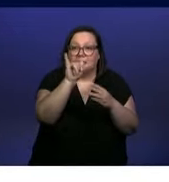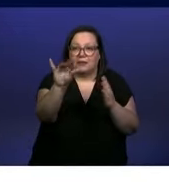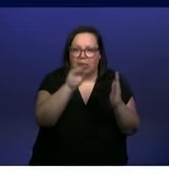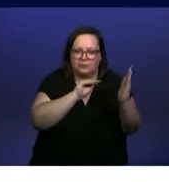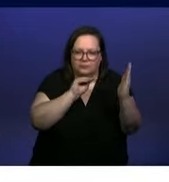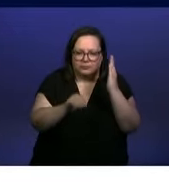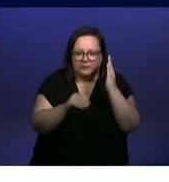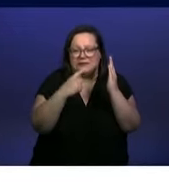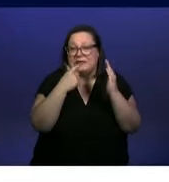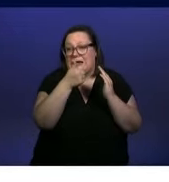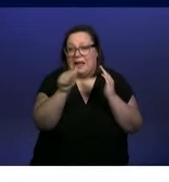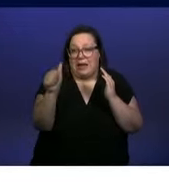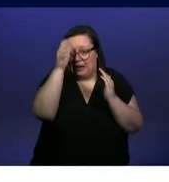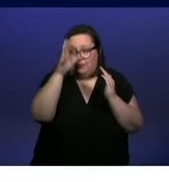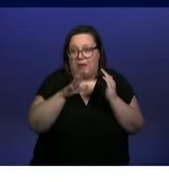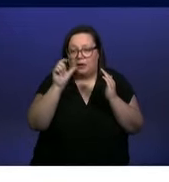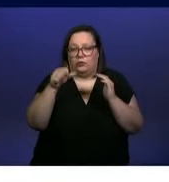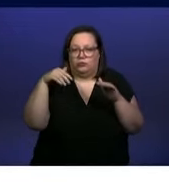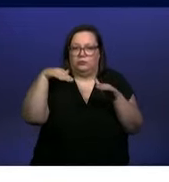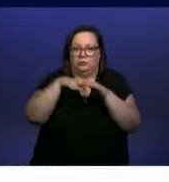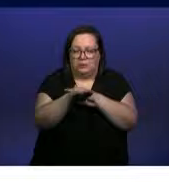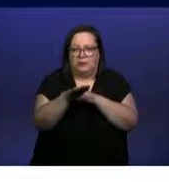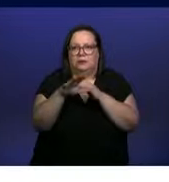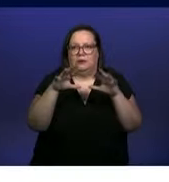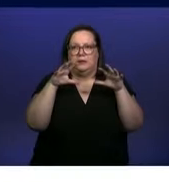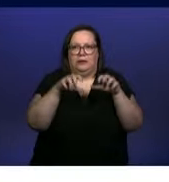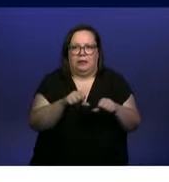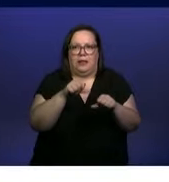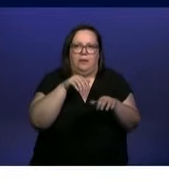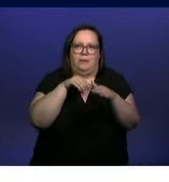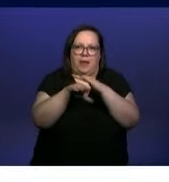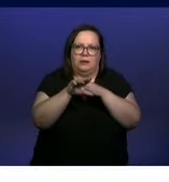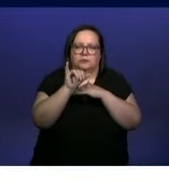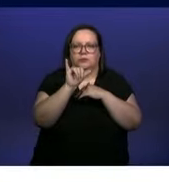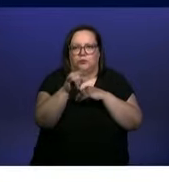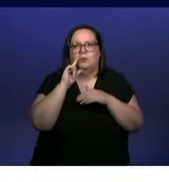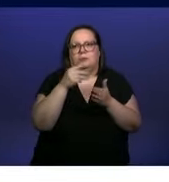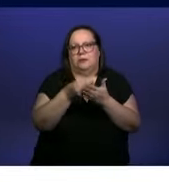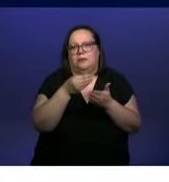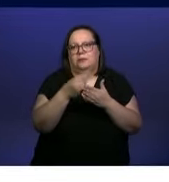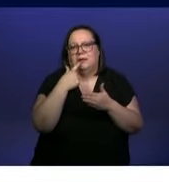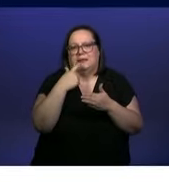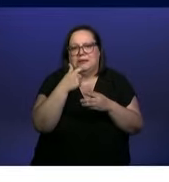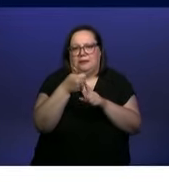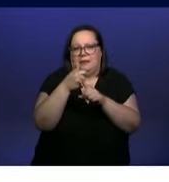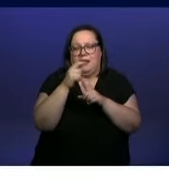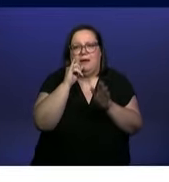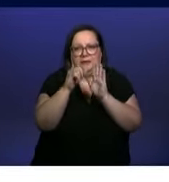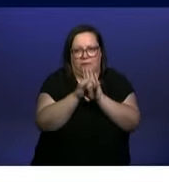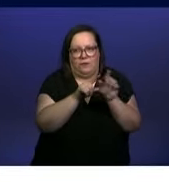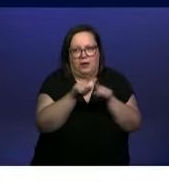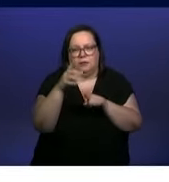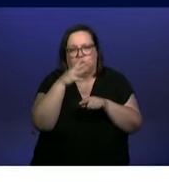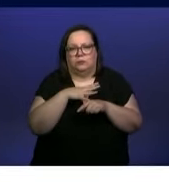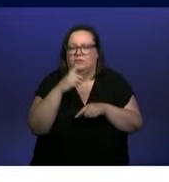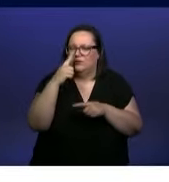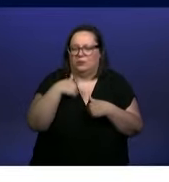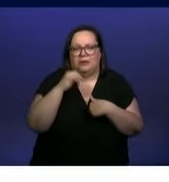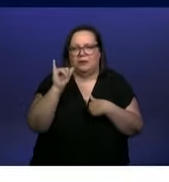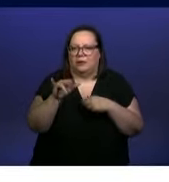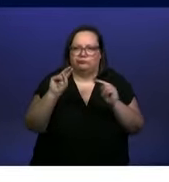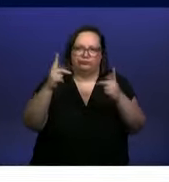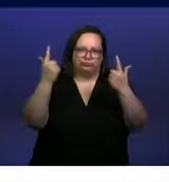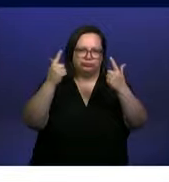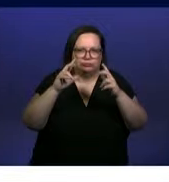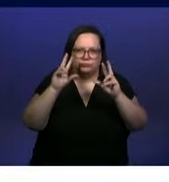could walk in and claim access to those funds by simply saying they identify as a woman. That, for me, was a deal breaker. So the answer to your